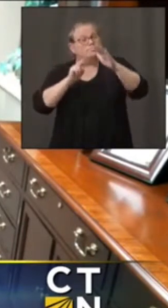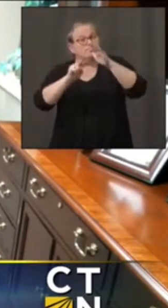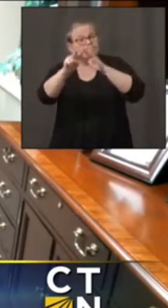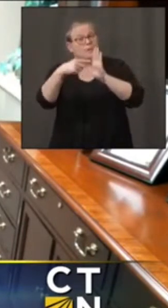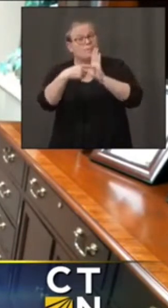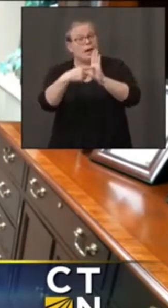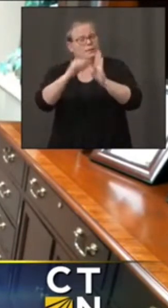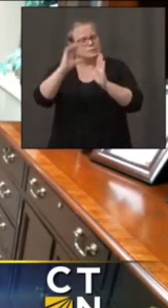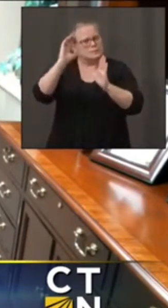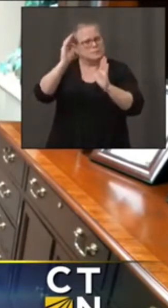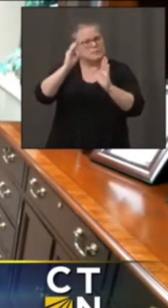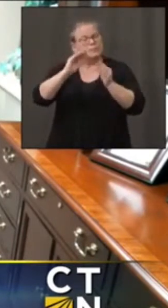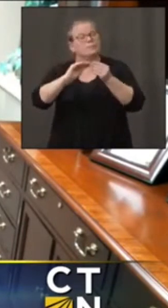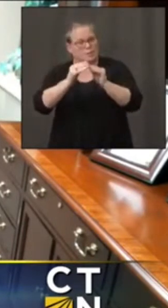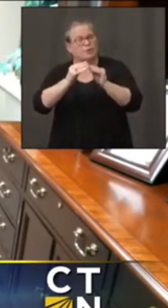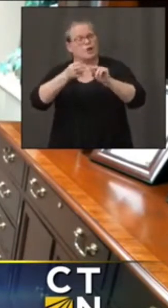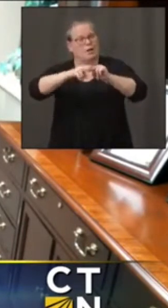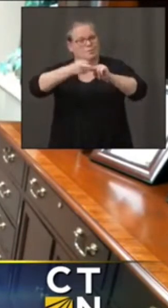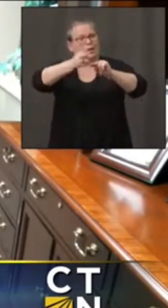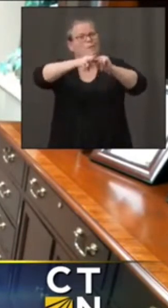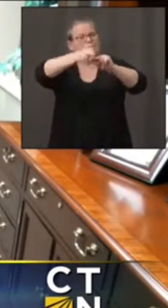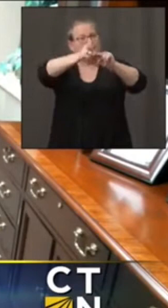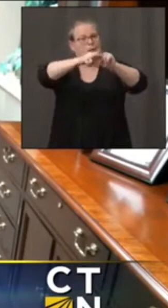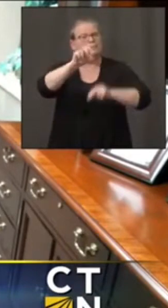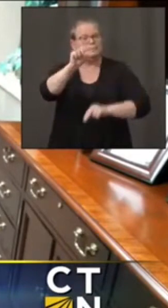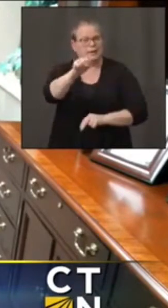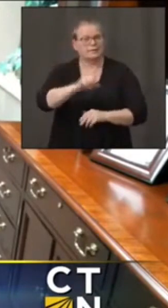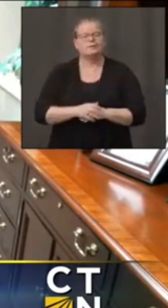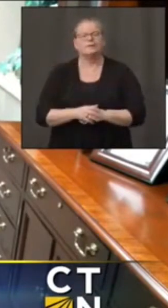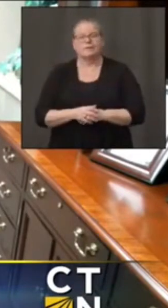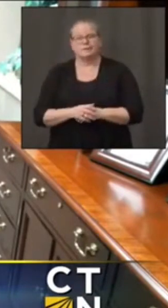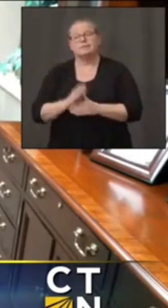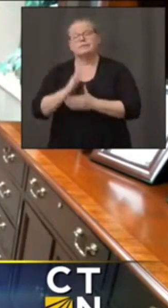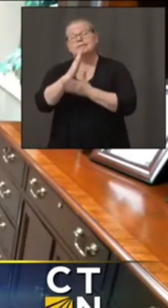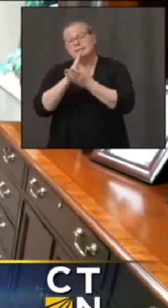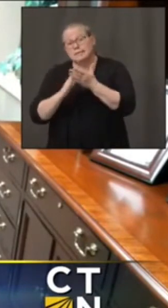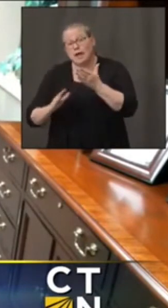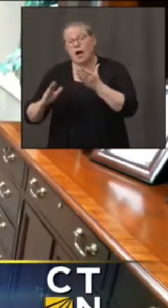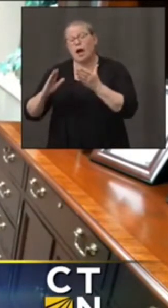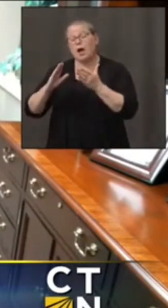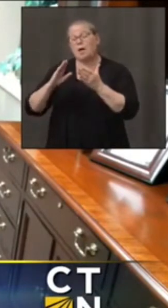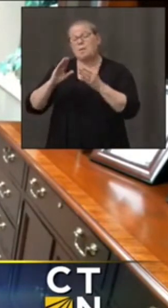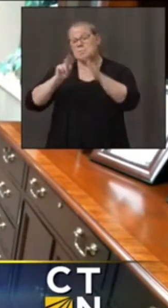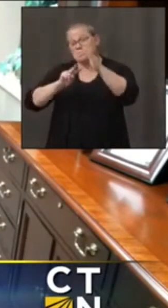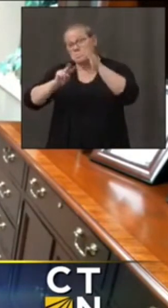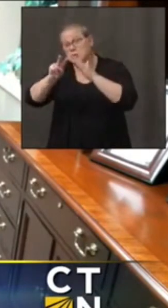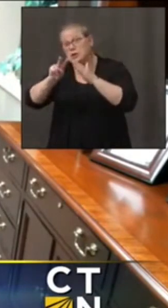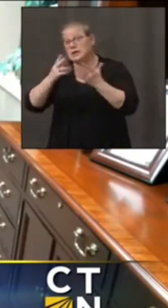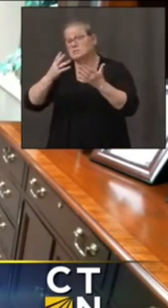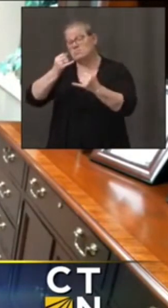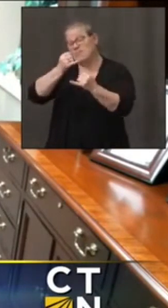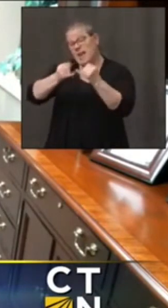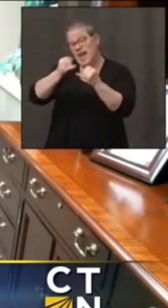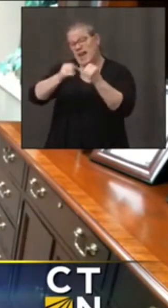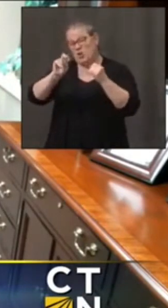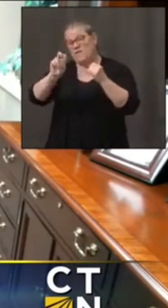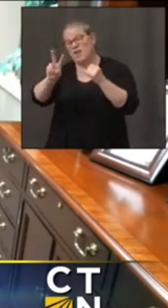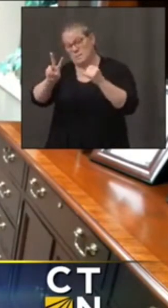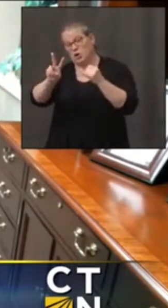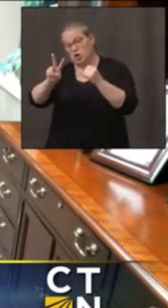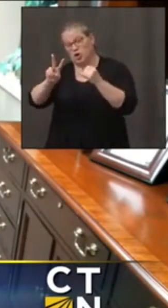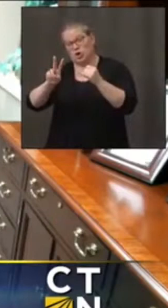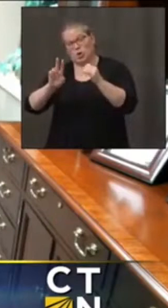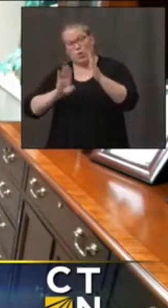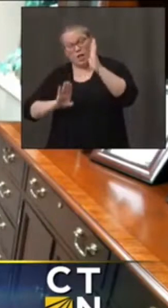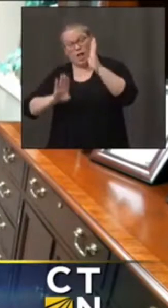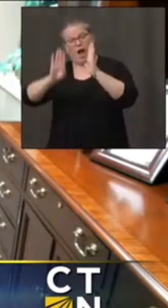going up. Some models predict actually that we'll be through the worst of it in late November. Other models don't show